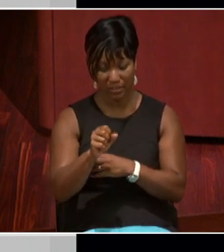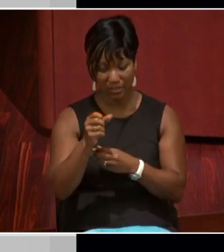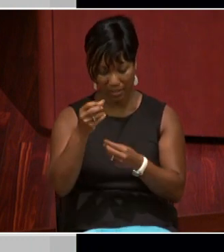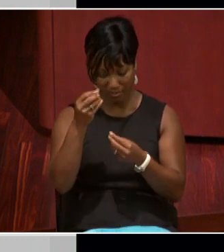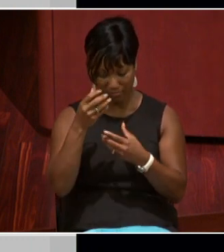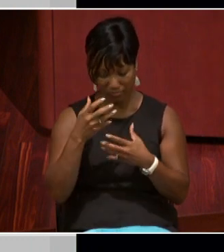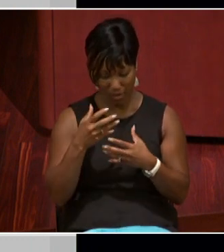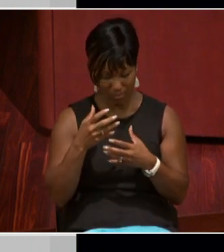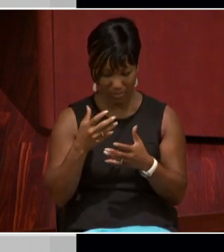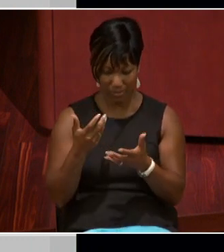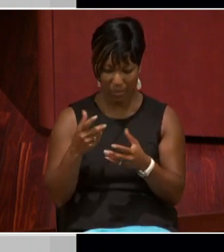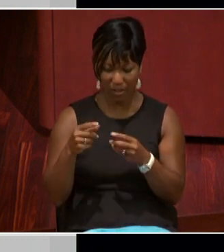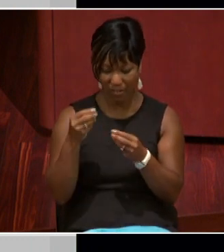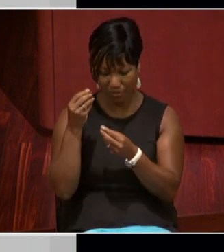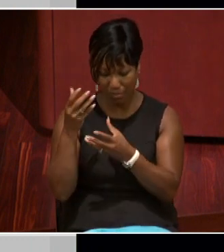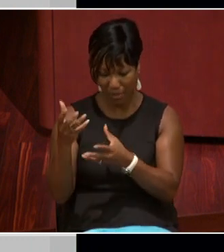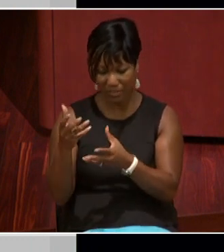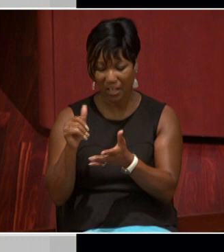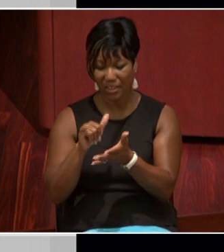to other documents.